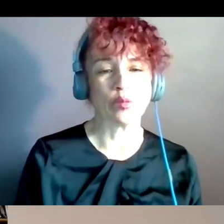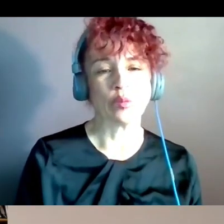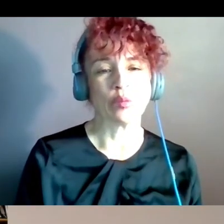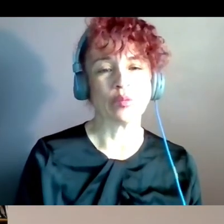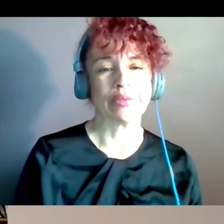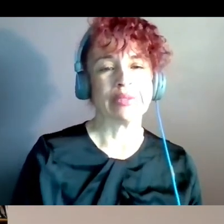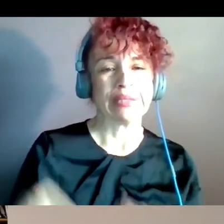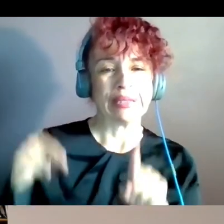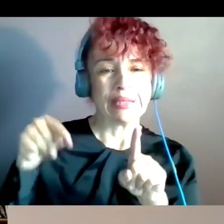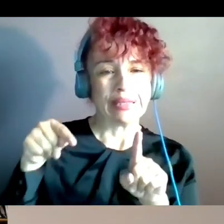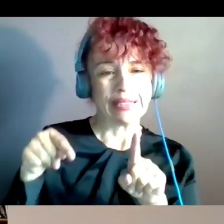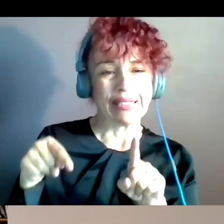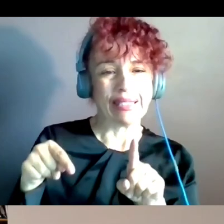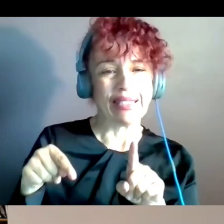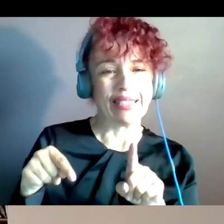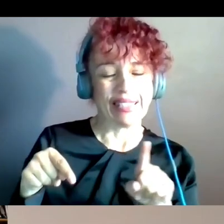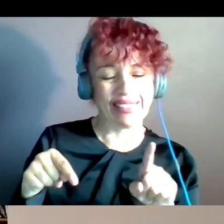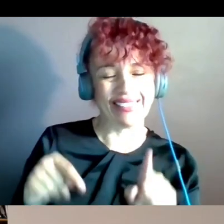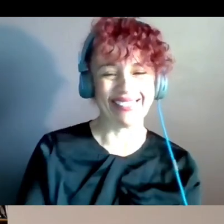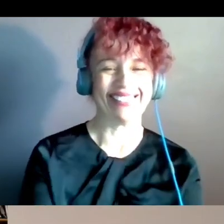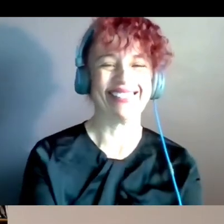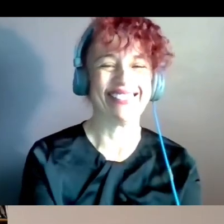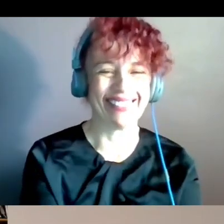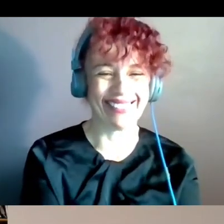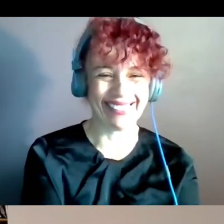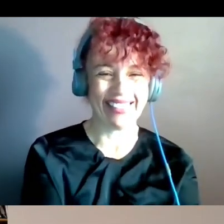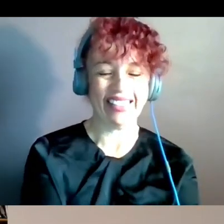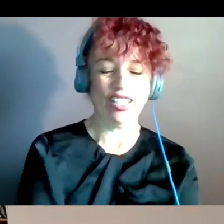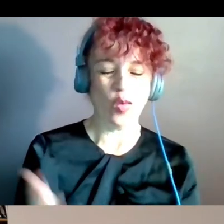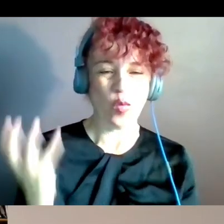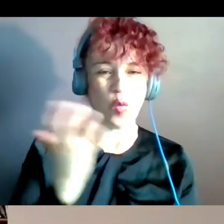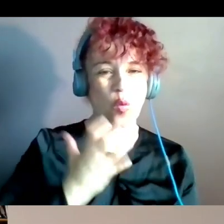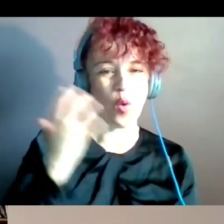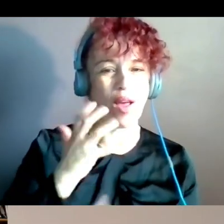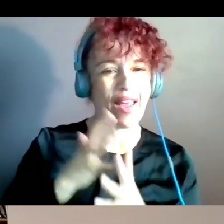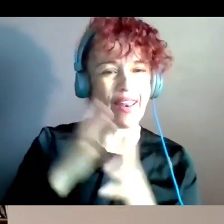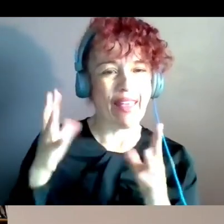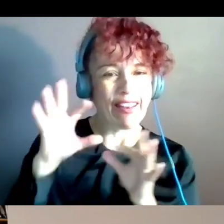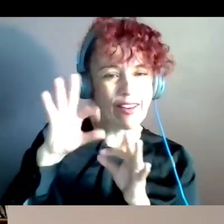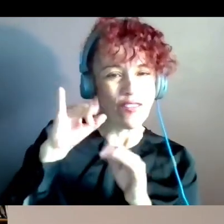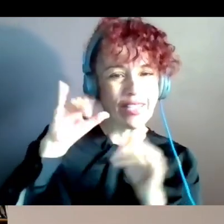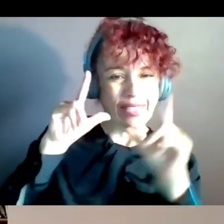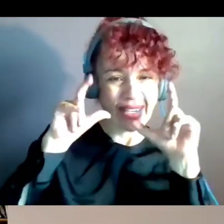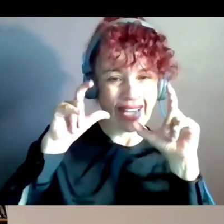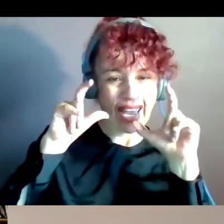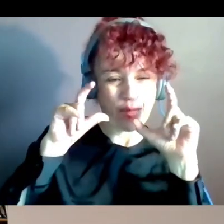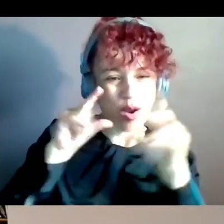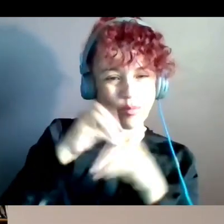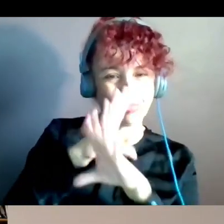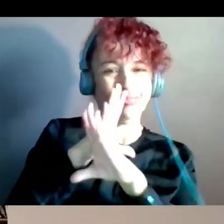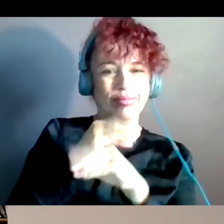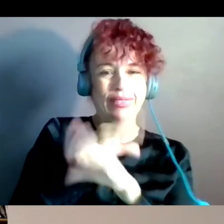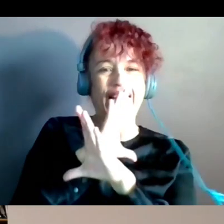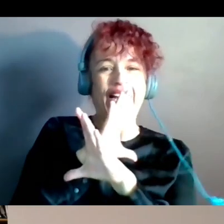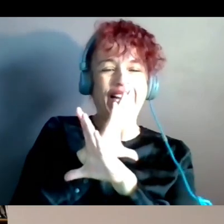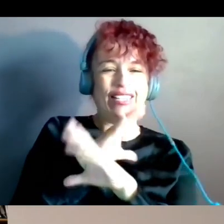This, I'm very, very happy with how it came out. I don't know how much I'll fit on camera here, but I like the